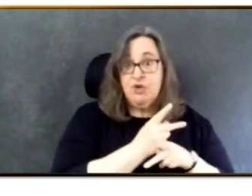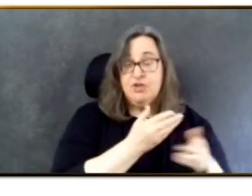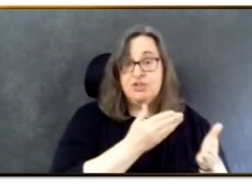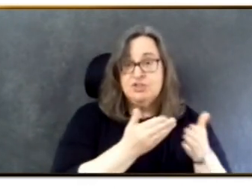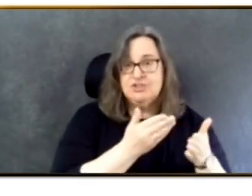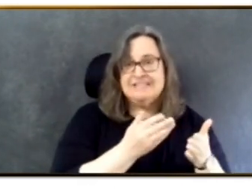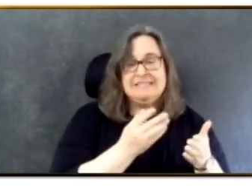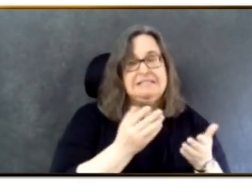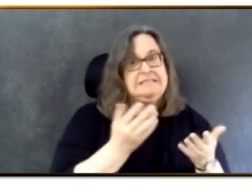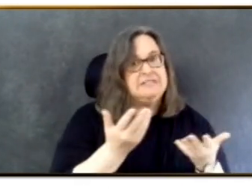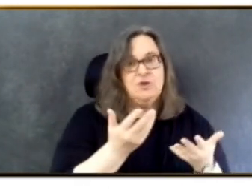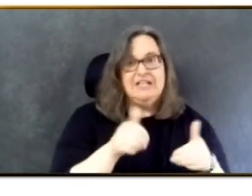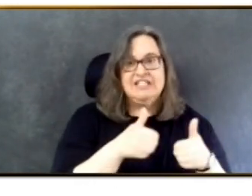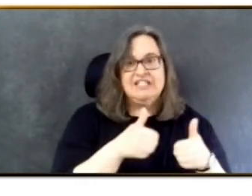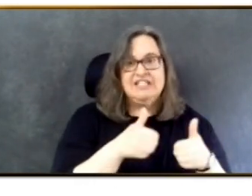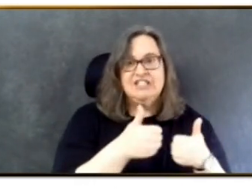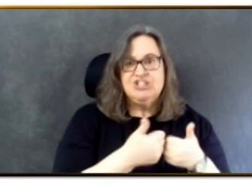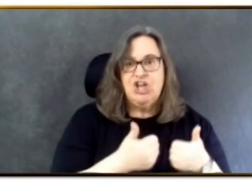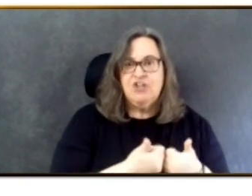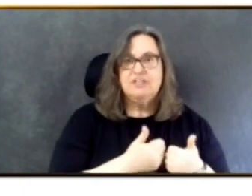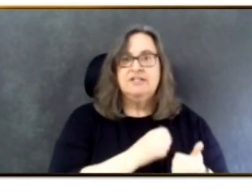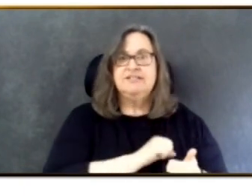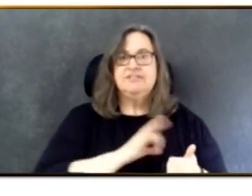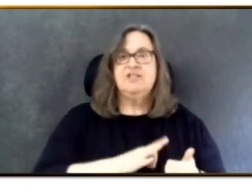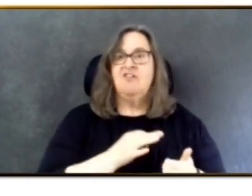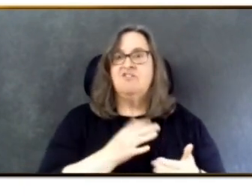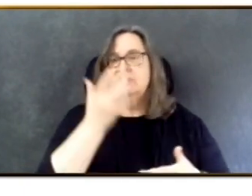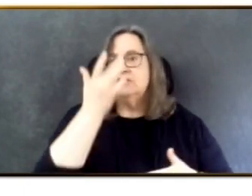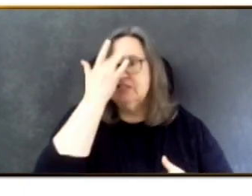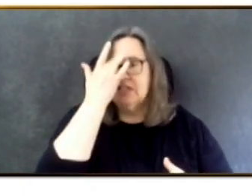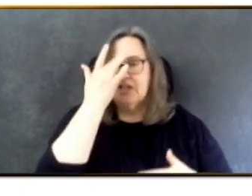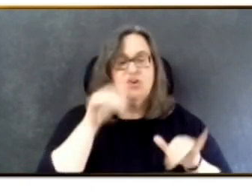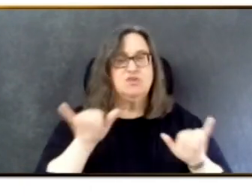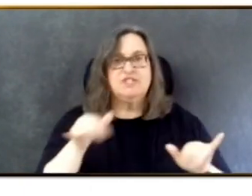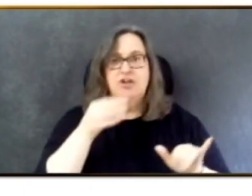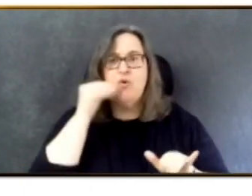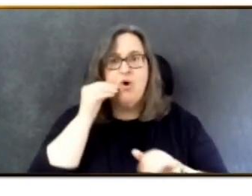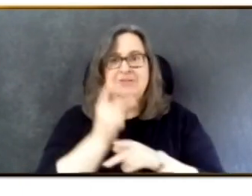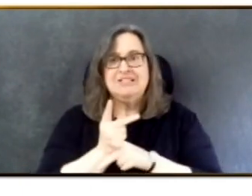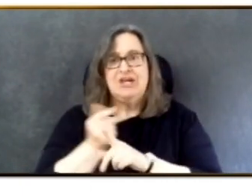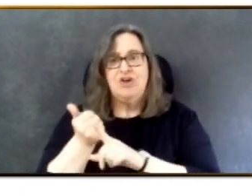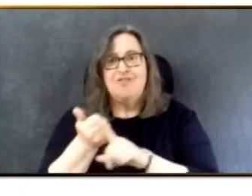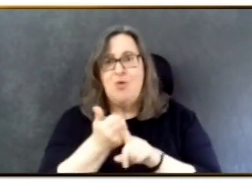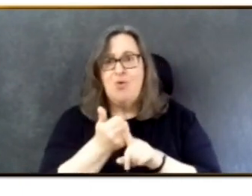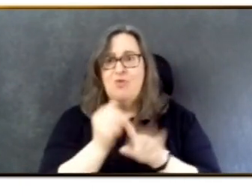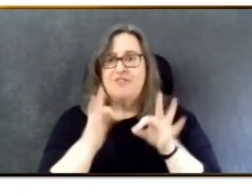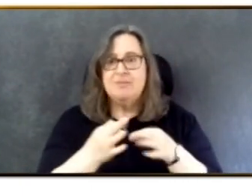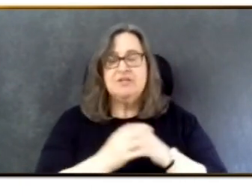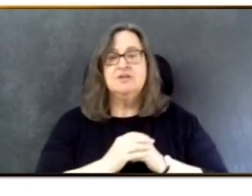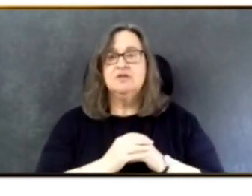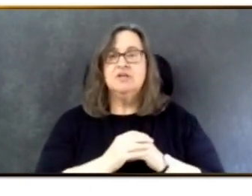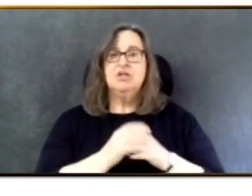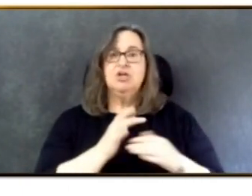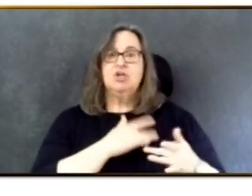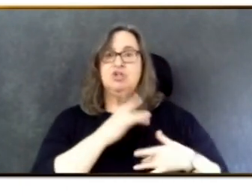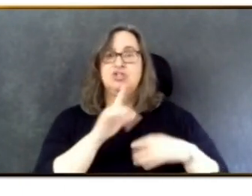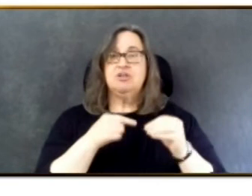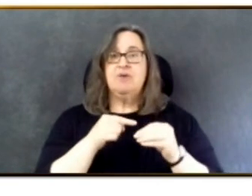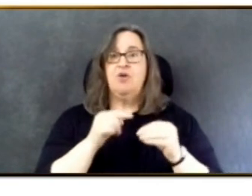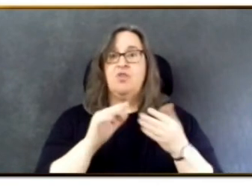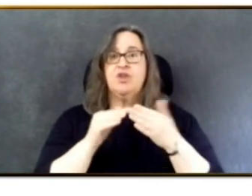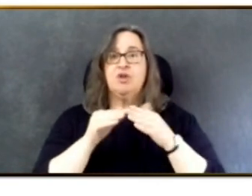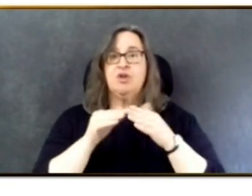seeing are staff calling in sick or staying home to take care of their own families, concerns about community